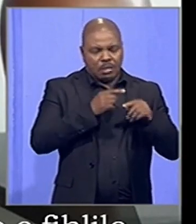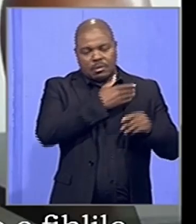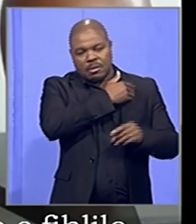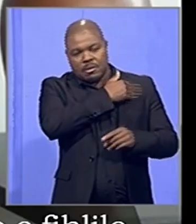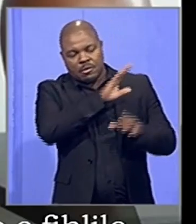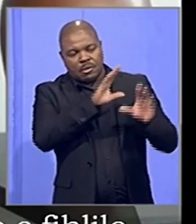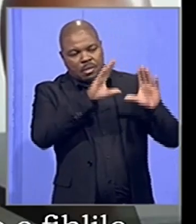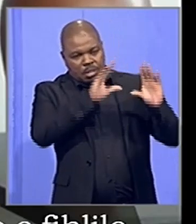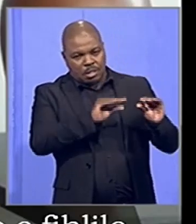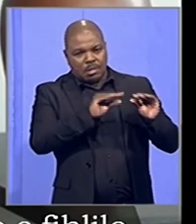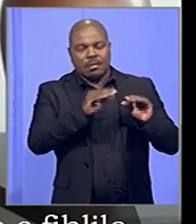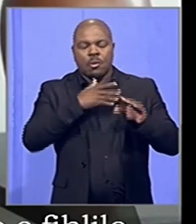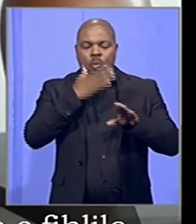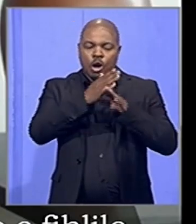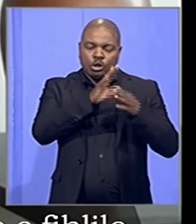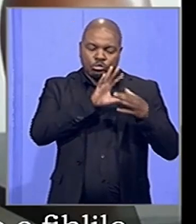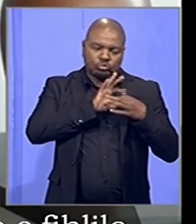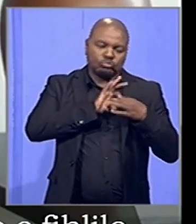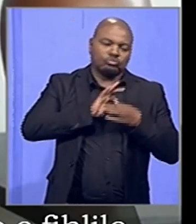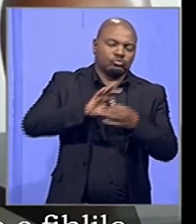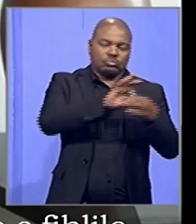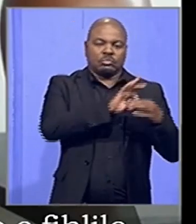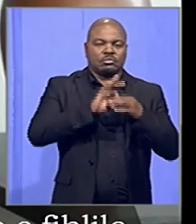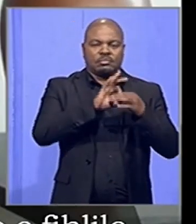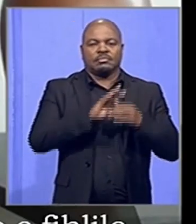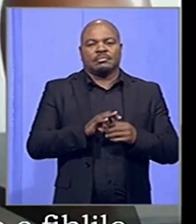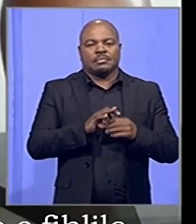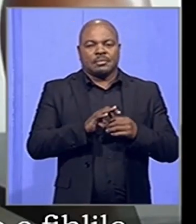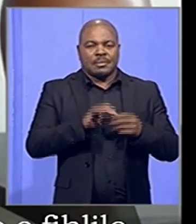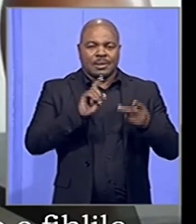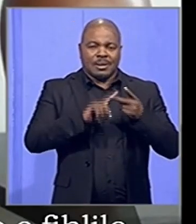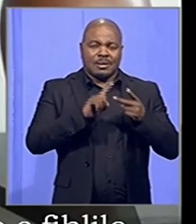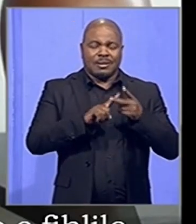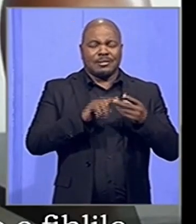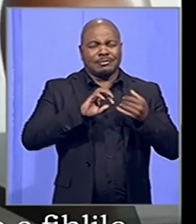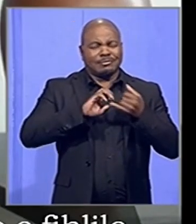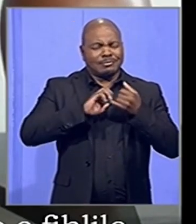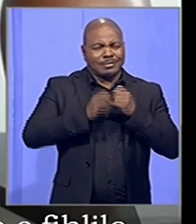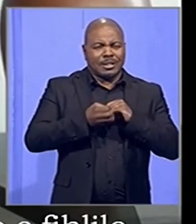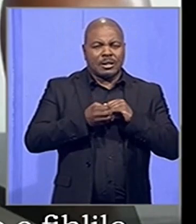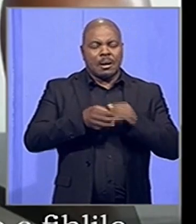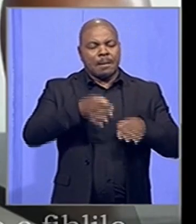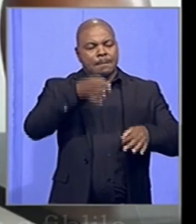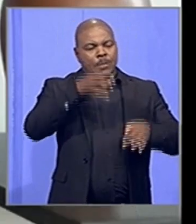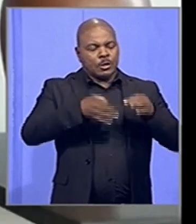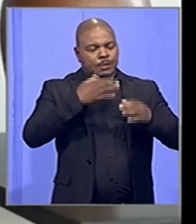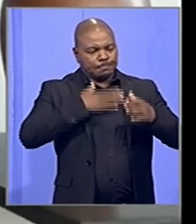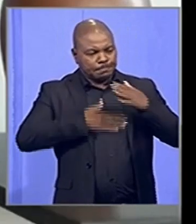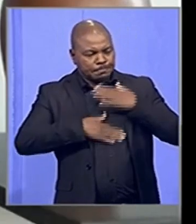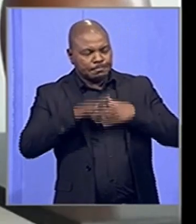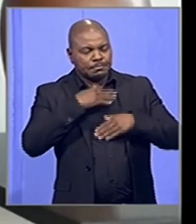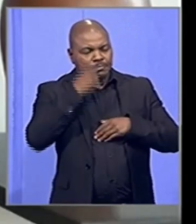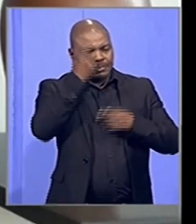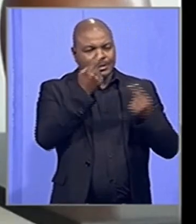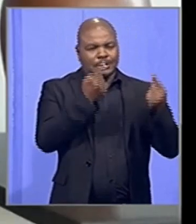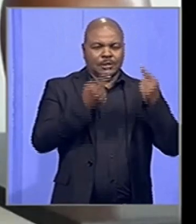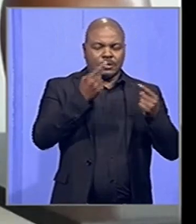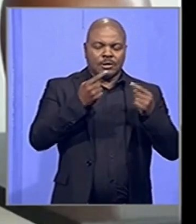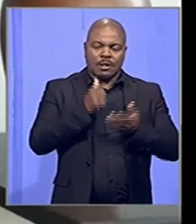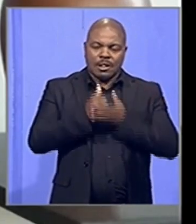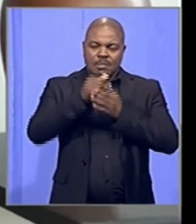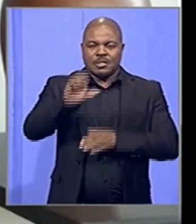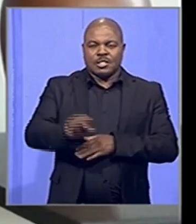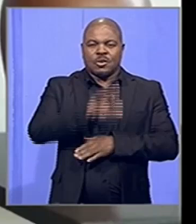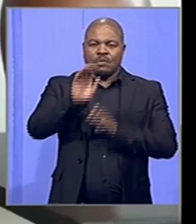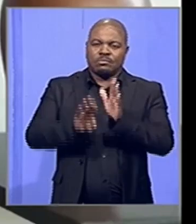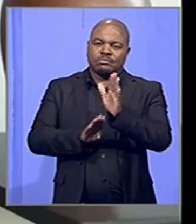else and learn to work together, exercise the highest degree of political maturity, and move South